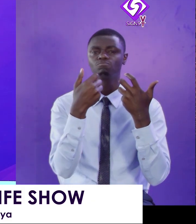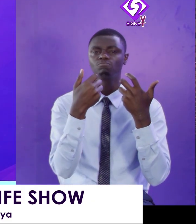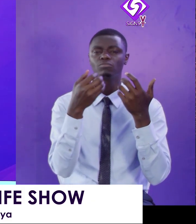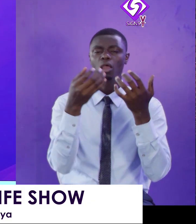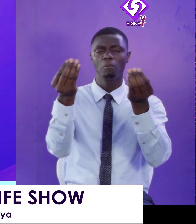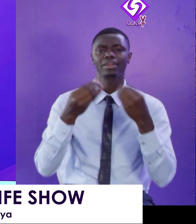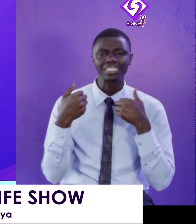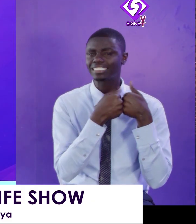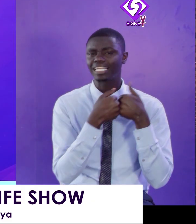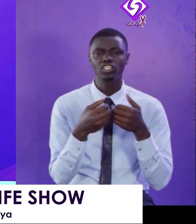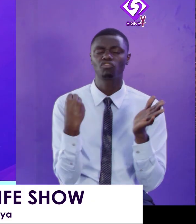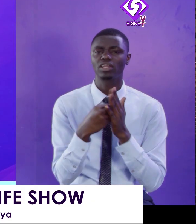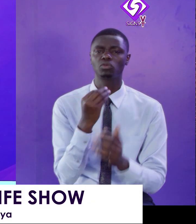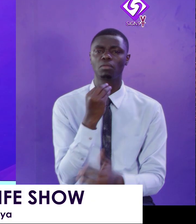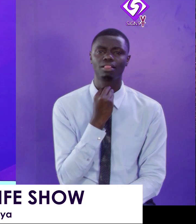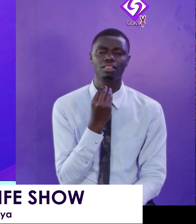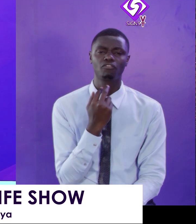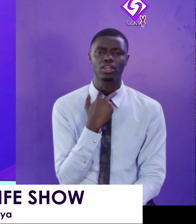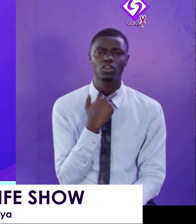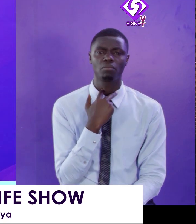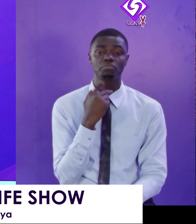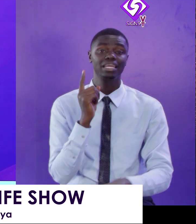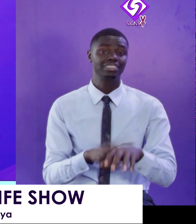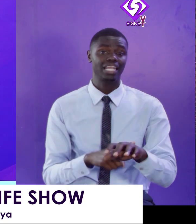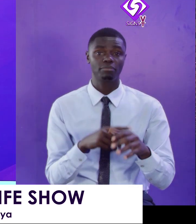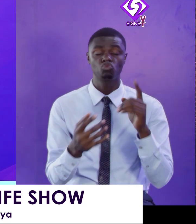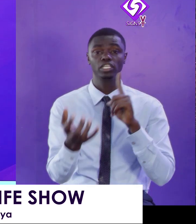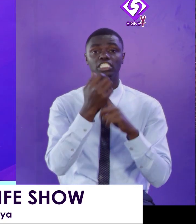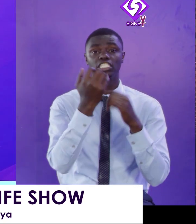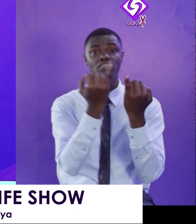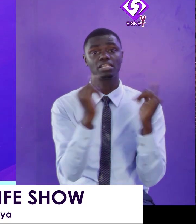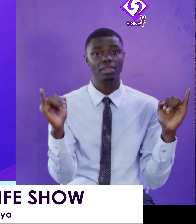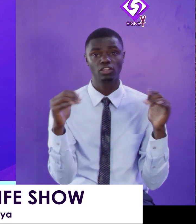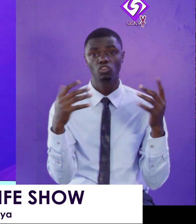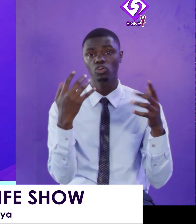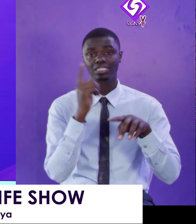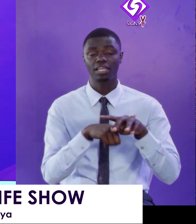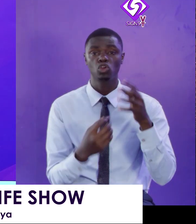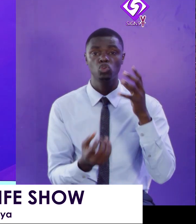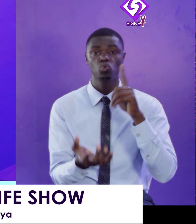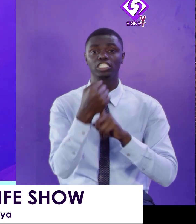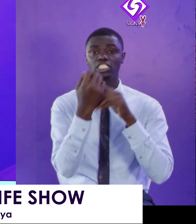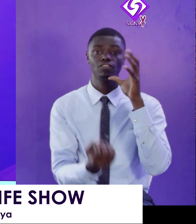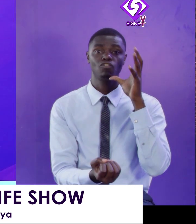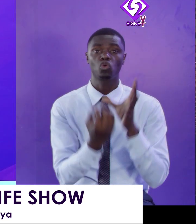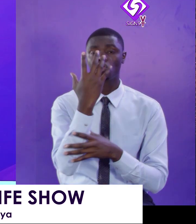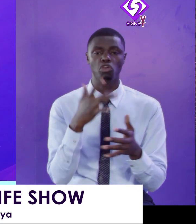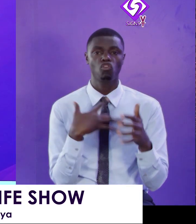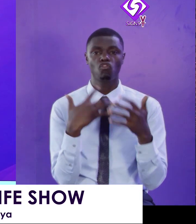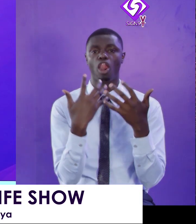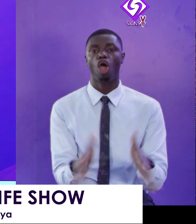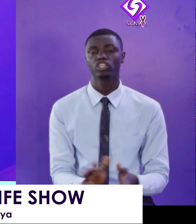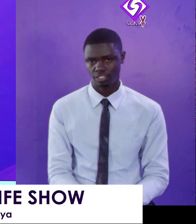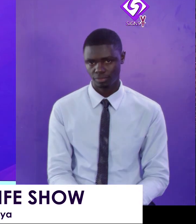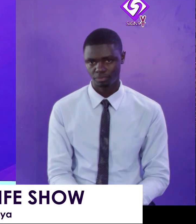if you get to the place of independence or growth, you feel lost. Somebody knows what I'm talking about. Yeah.